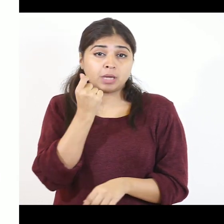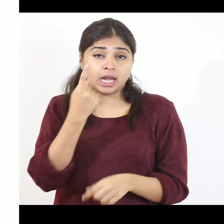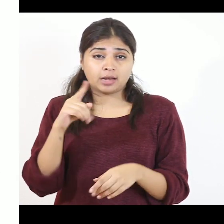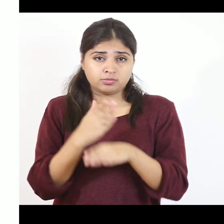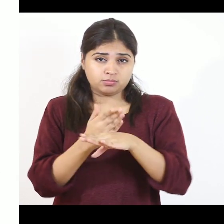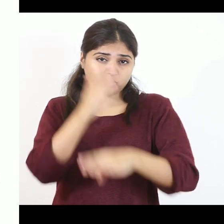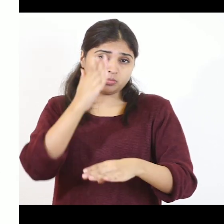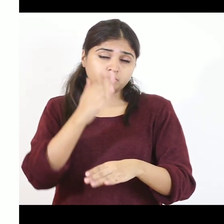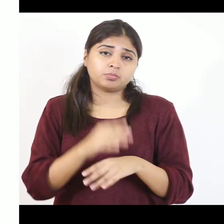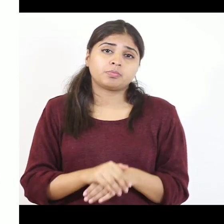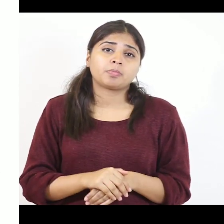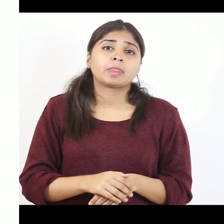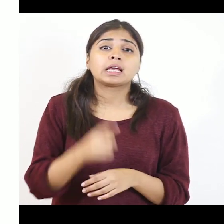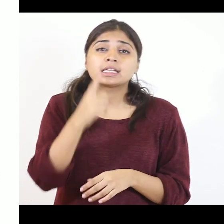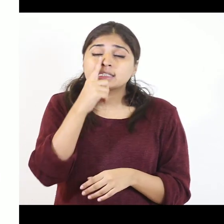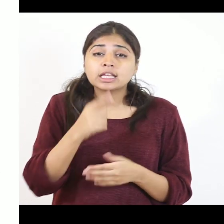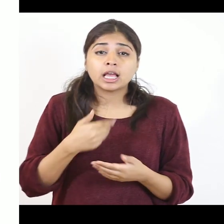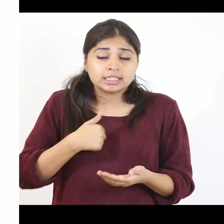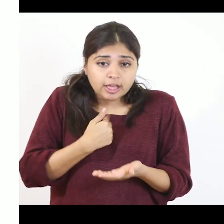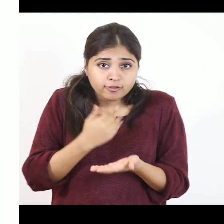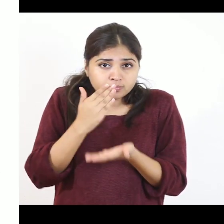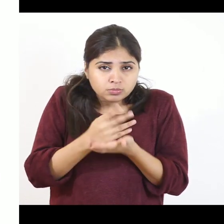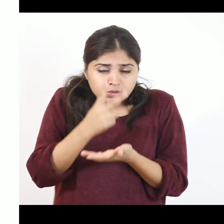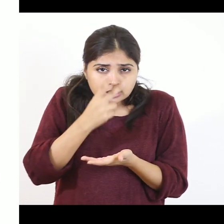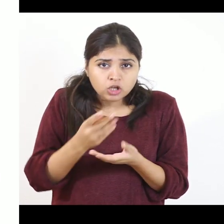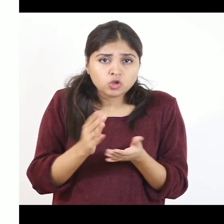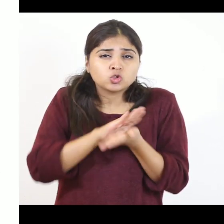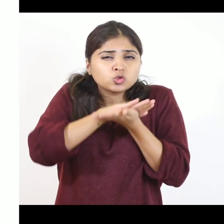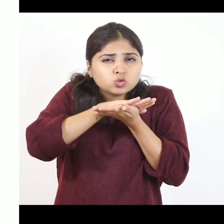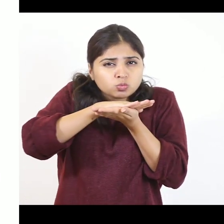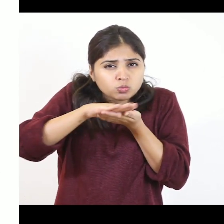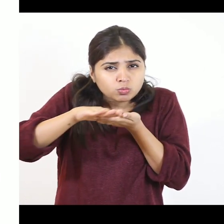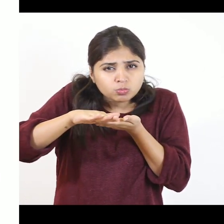ensuring the smooth and efficient handling of information,